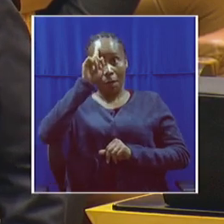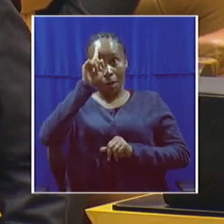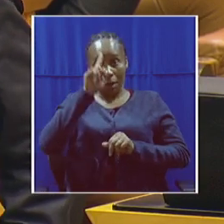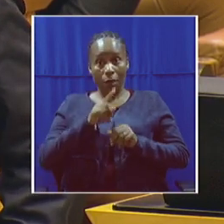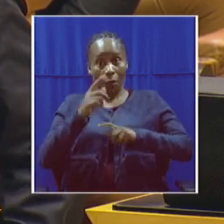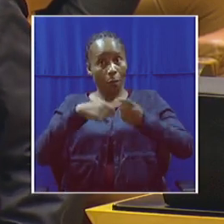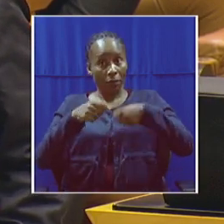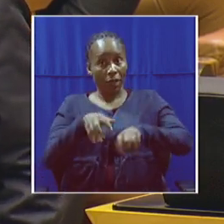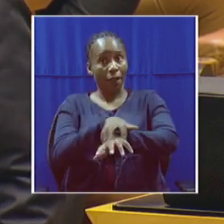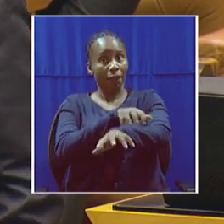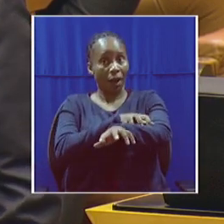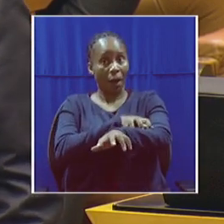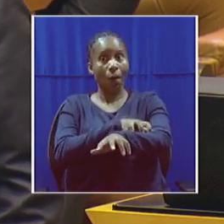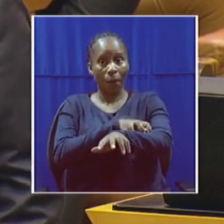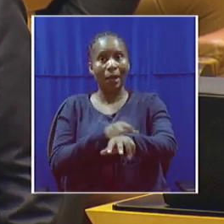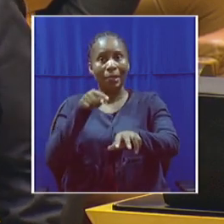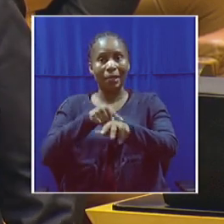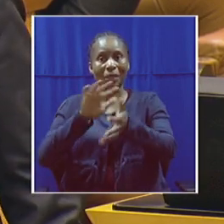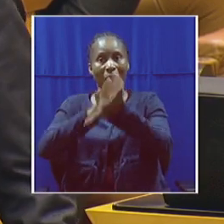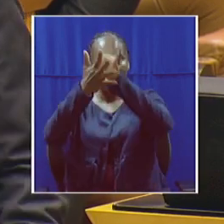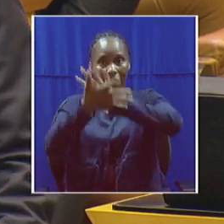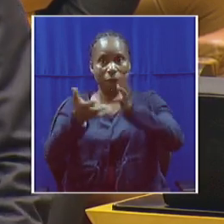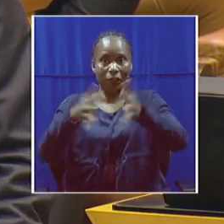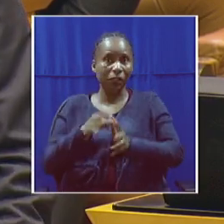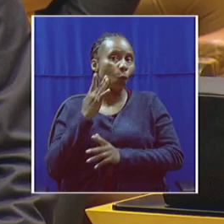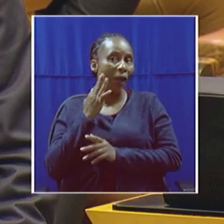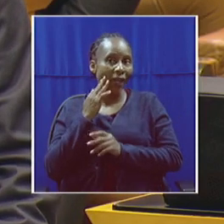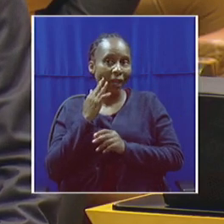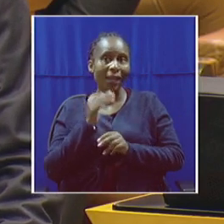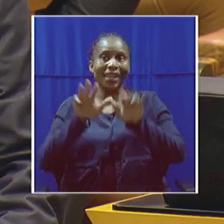deliberately destroyed by the the 1913 Land